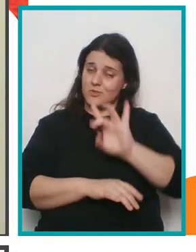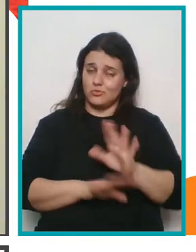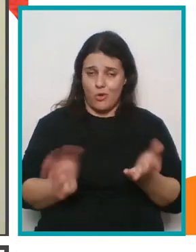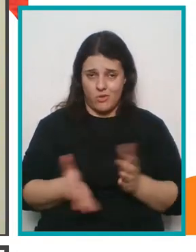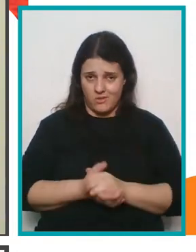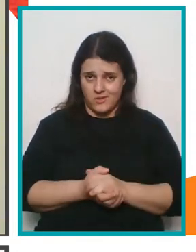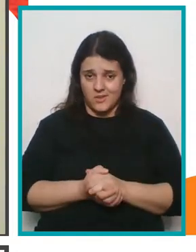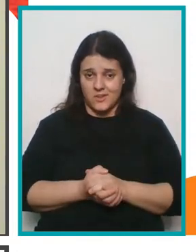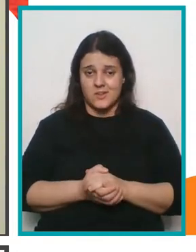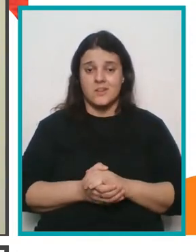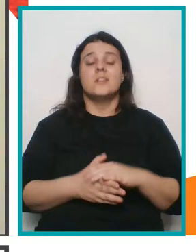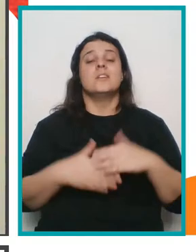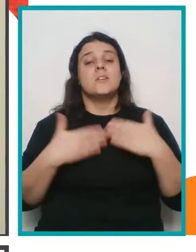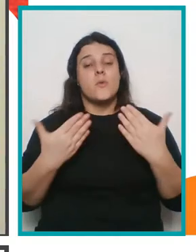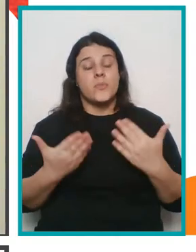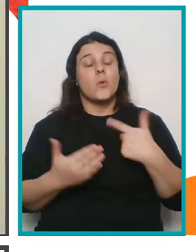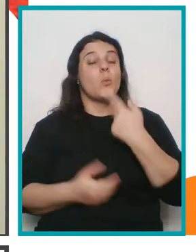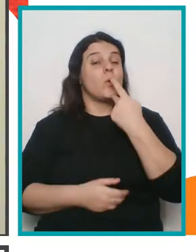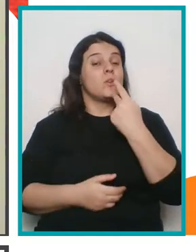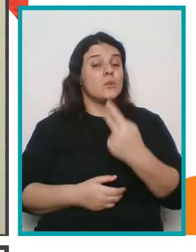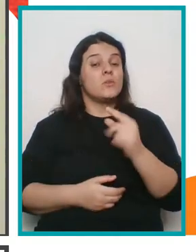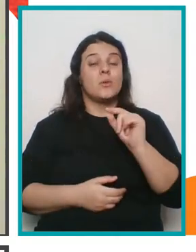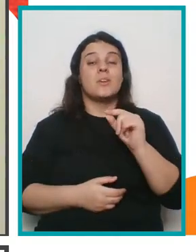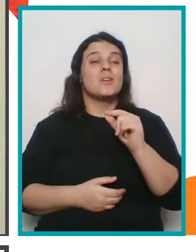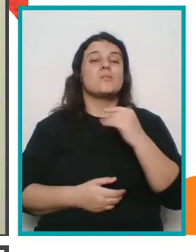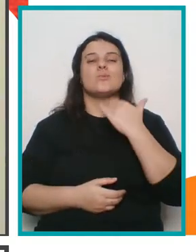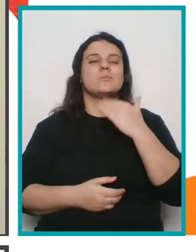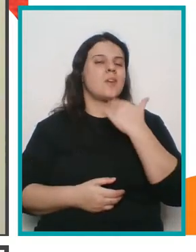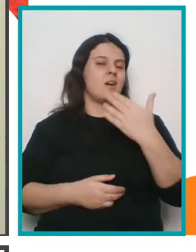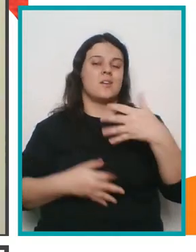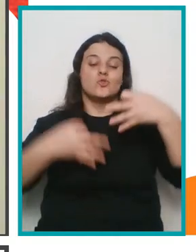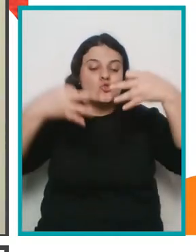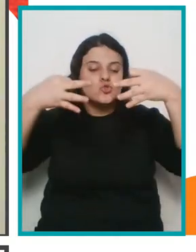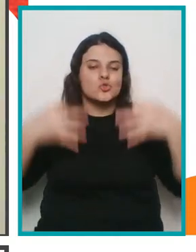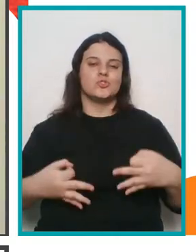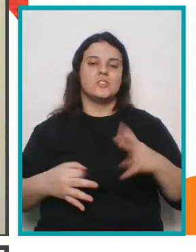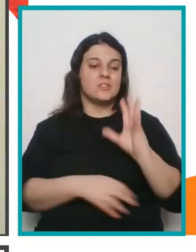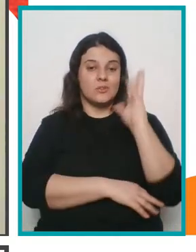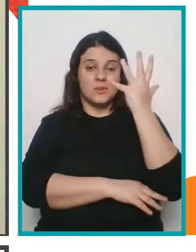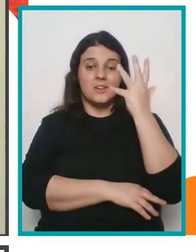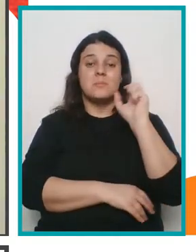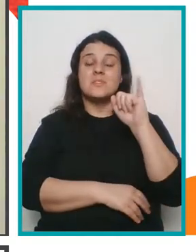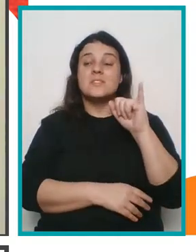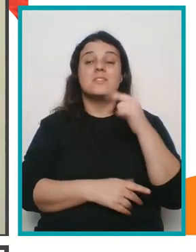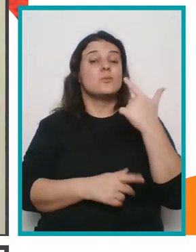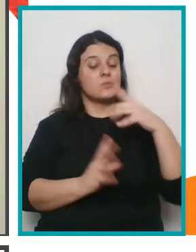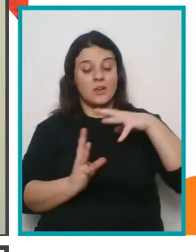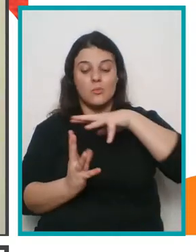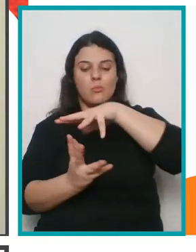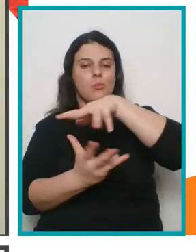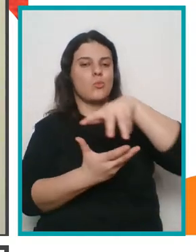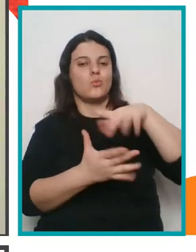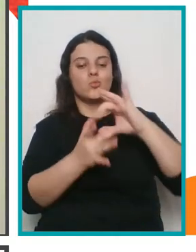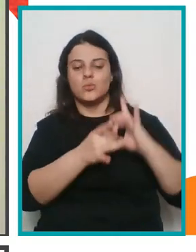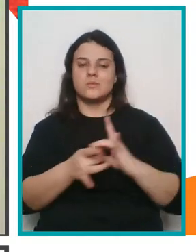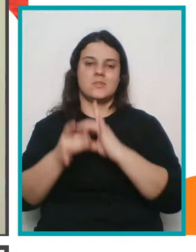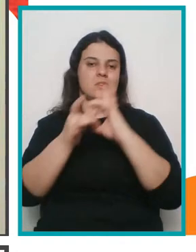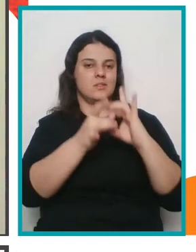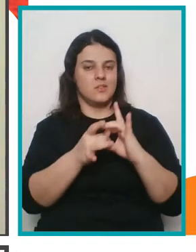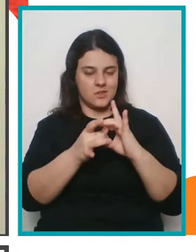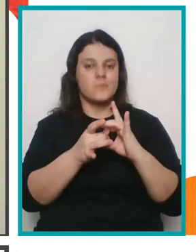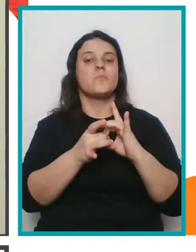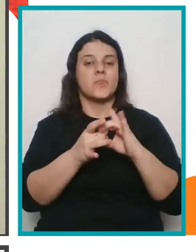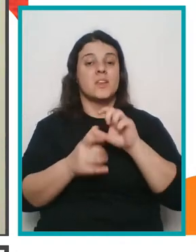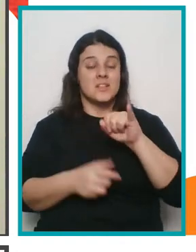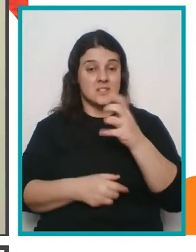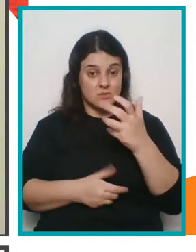Deal, it has to involve everyone. If we want climate justice, it has to involve everyone. So our governments